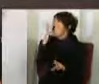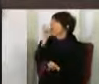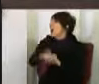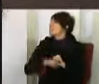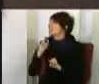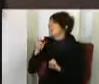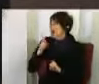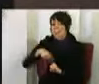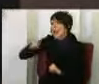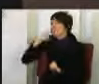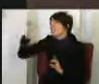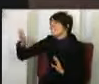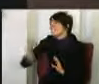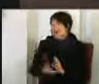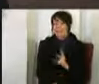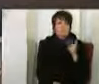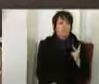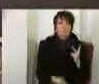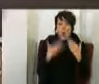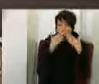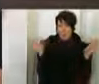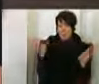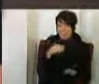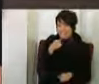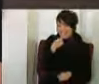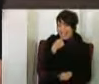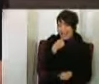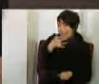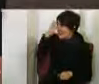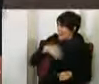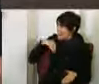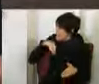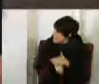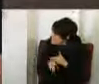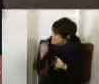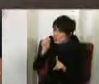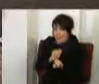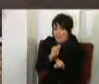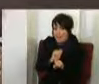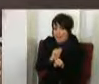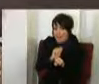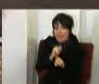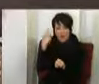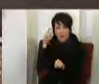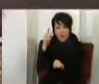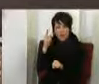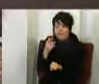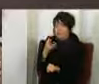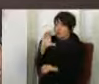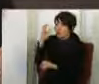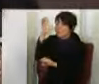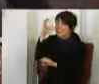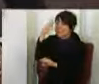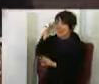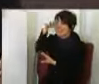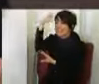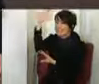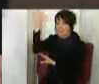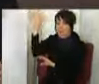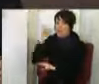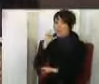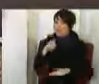would be inviting two openly gay men into the temple for the lighting of their Christmas tree, and not to